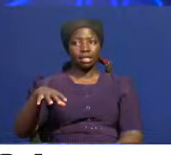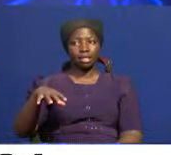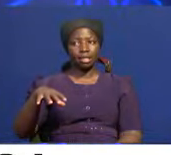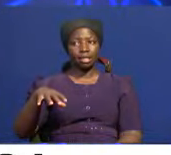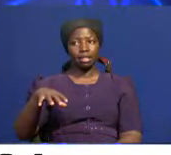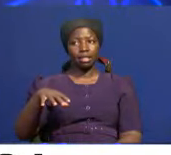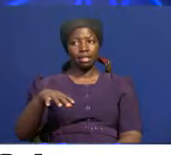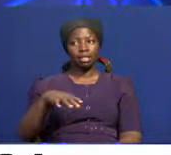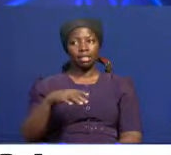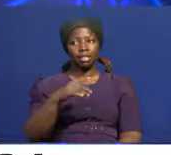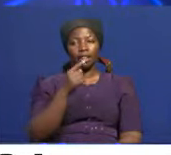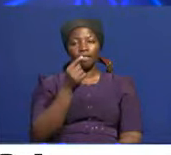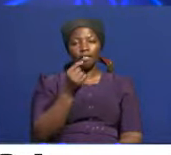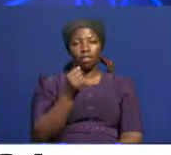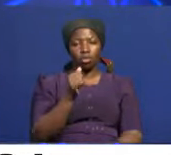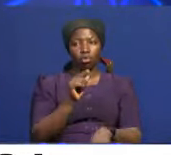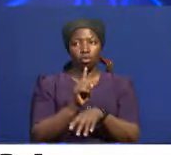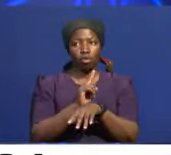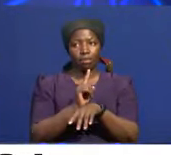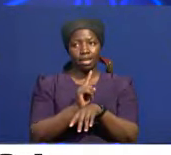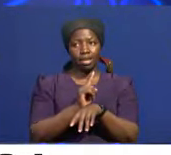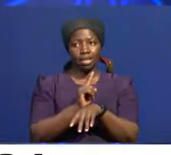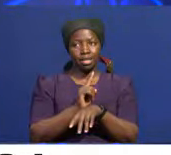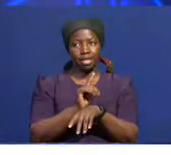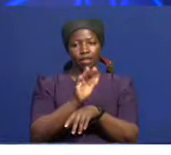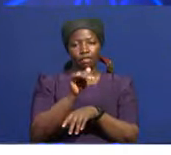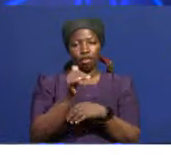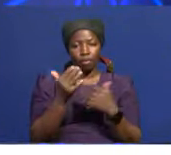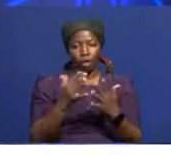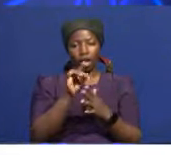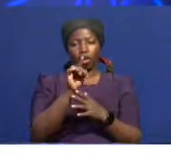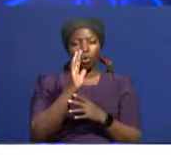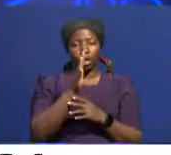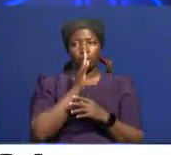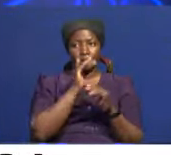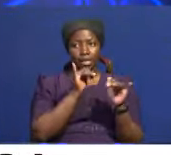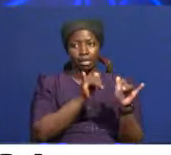a minute or minutes away from where you will be staying.